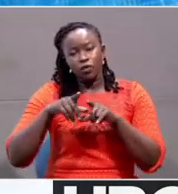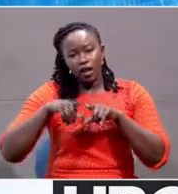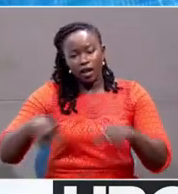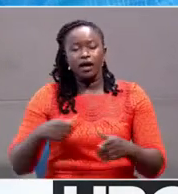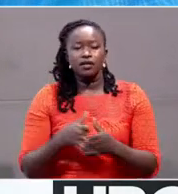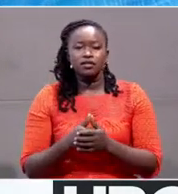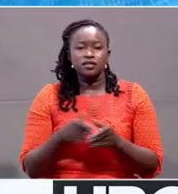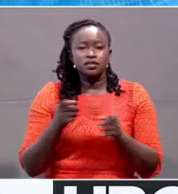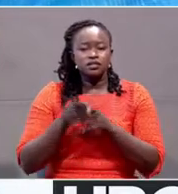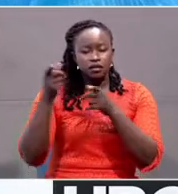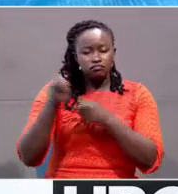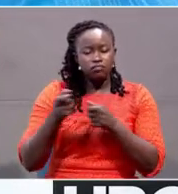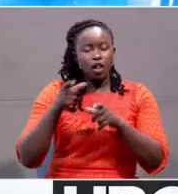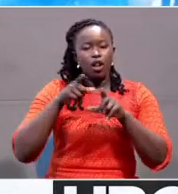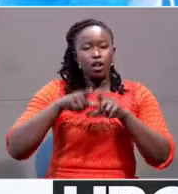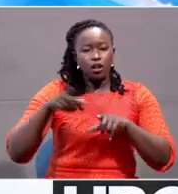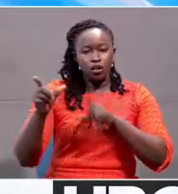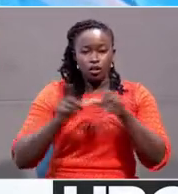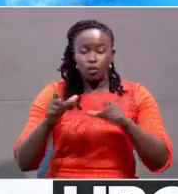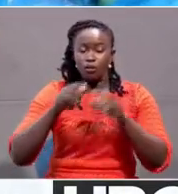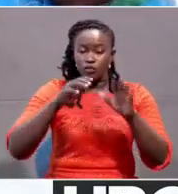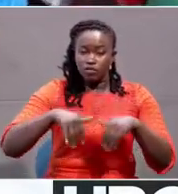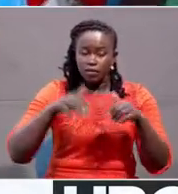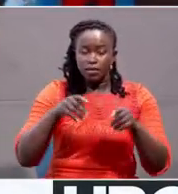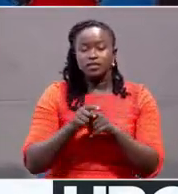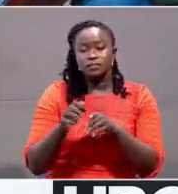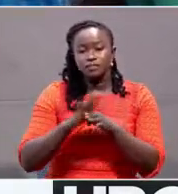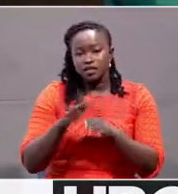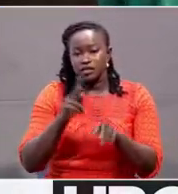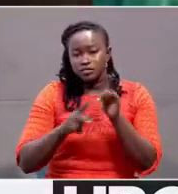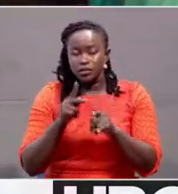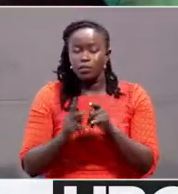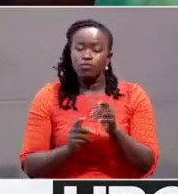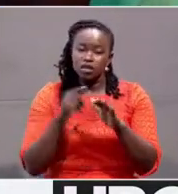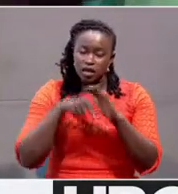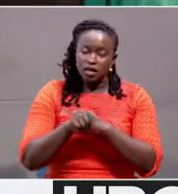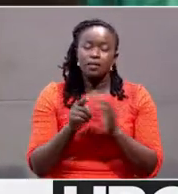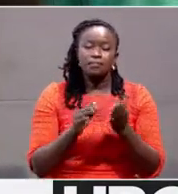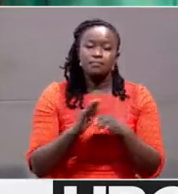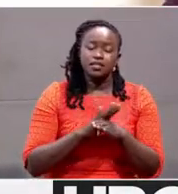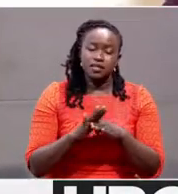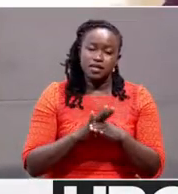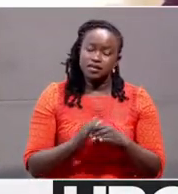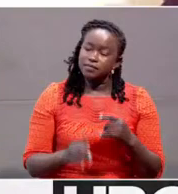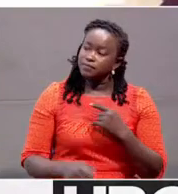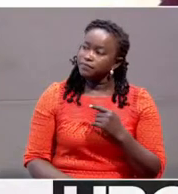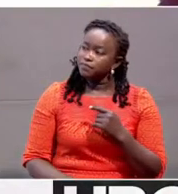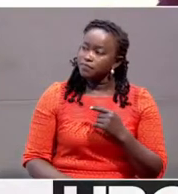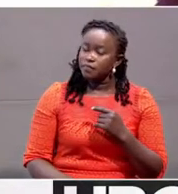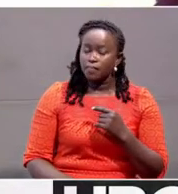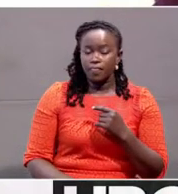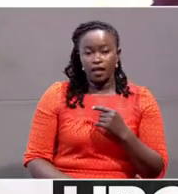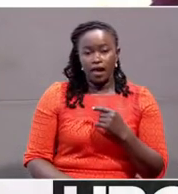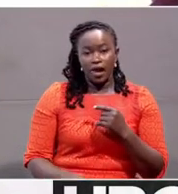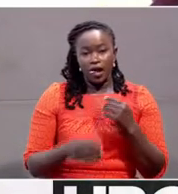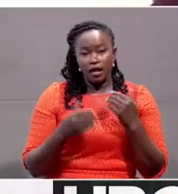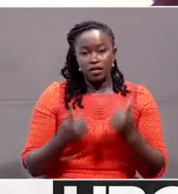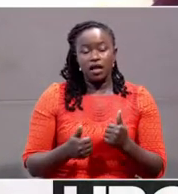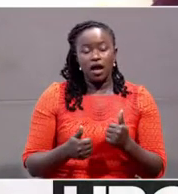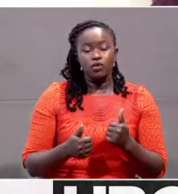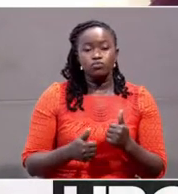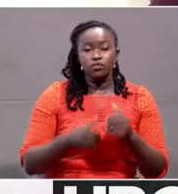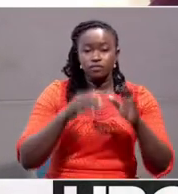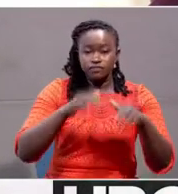to attract more local farmers and traders into the business. Mubitundu nga Hoima, mubitundu